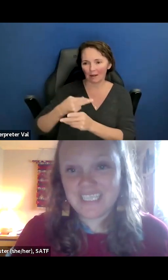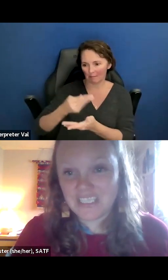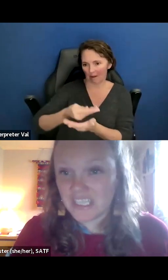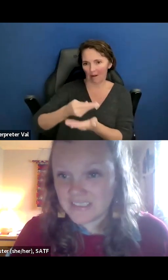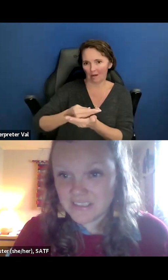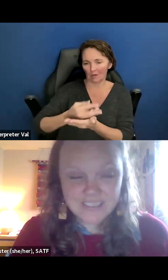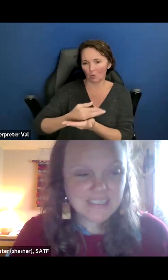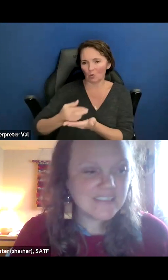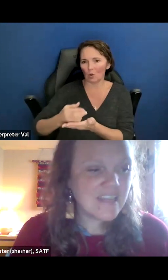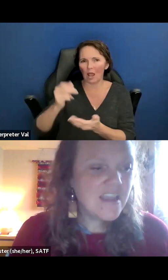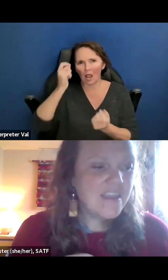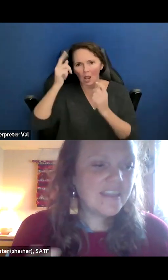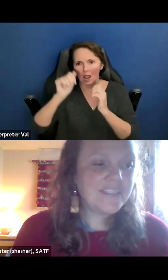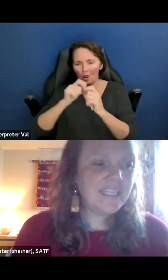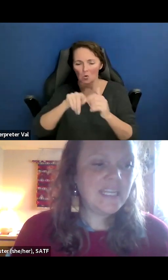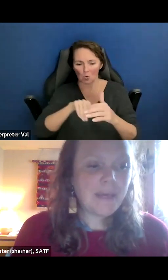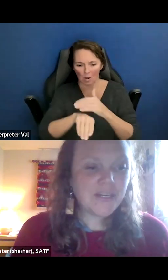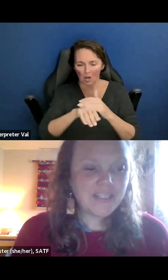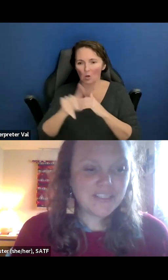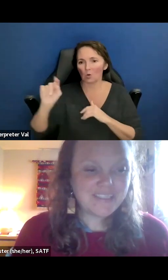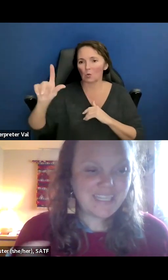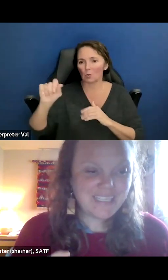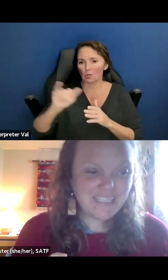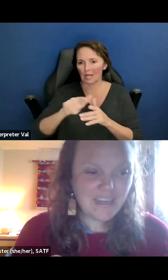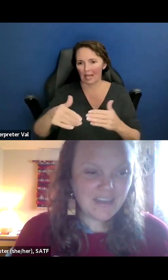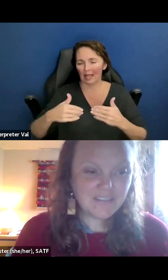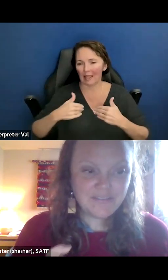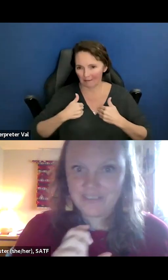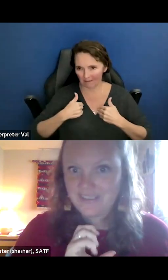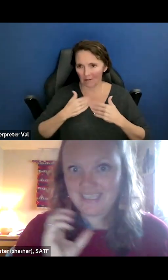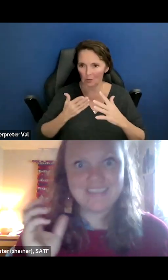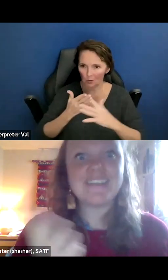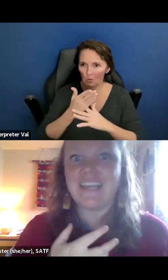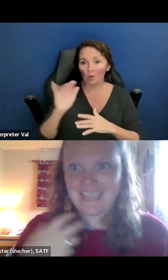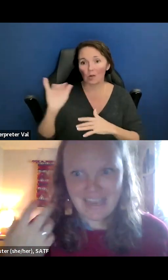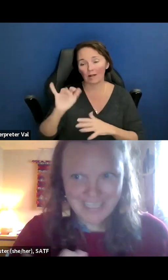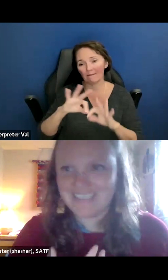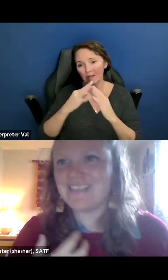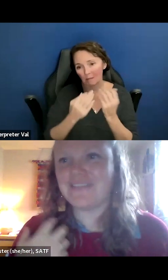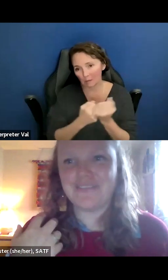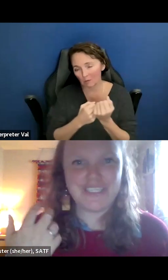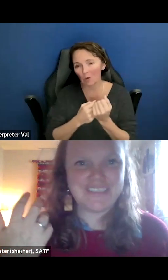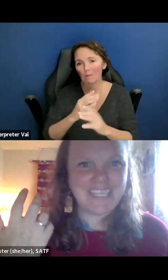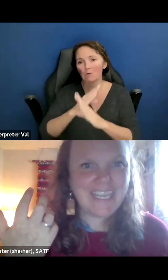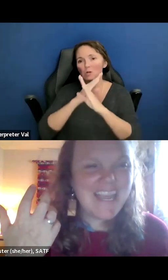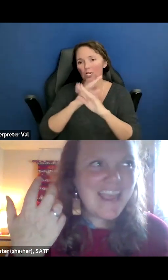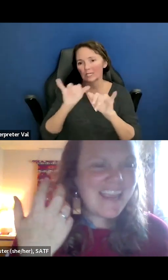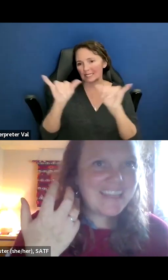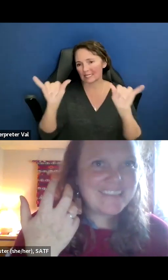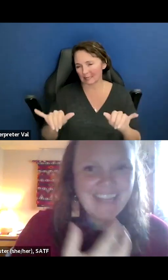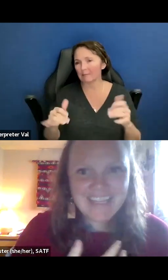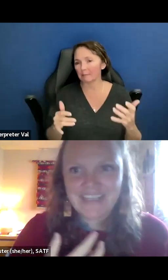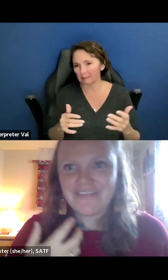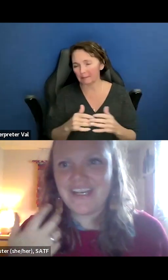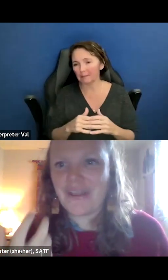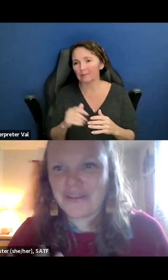utilization of DHS services. They've seen a better understanding of things like navigating self-sufficiency